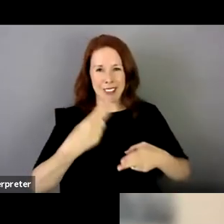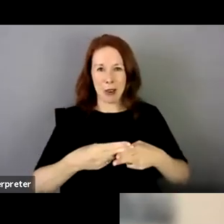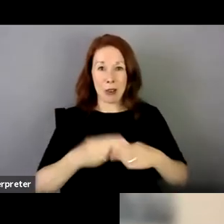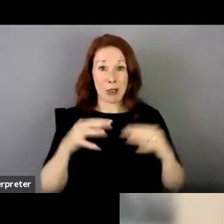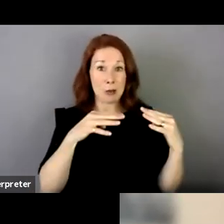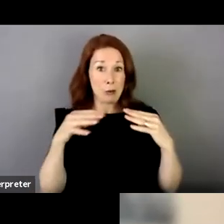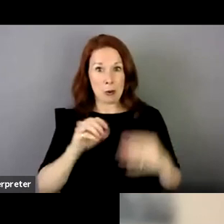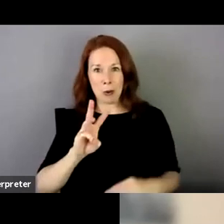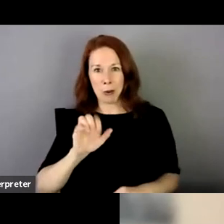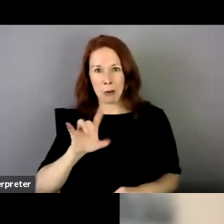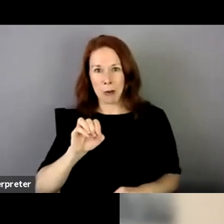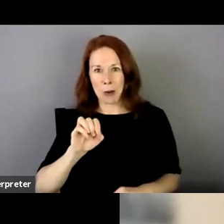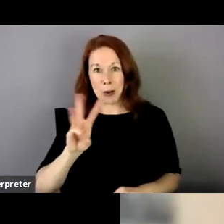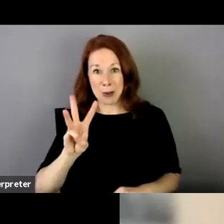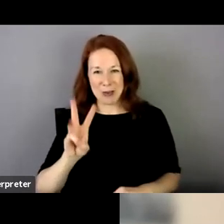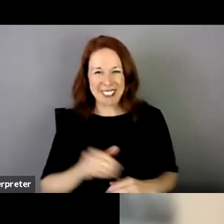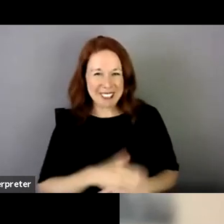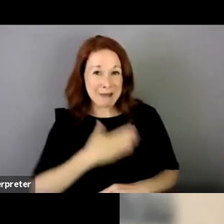Hope that you can visualize me.